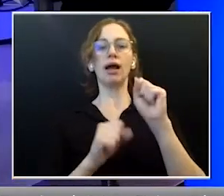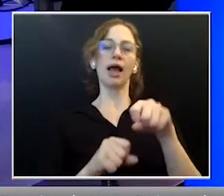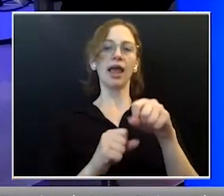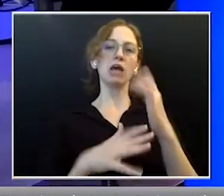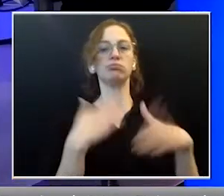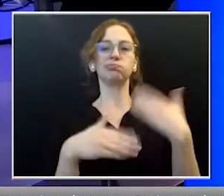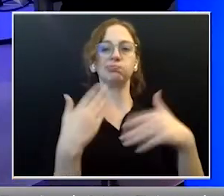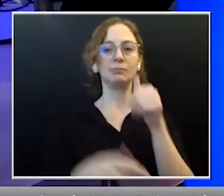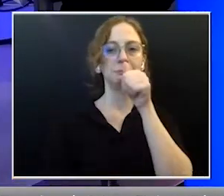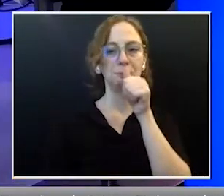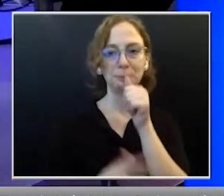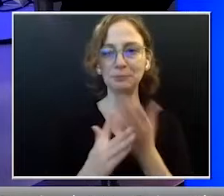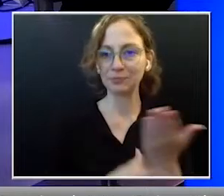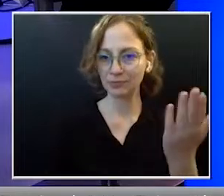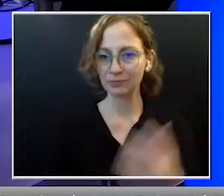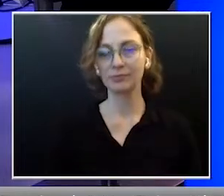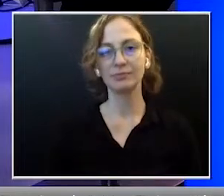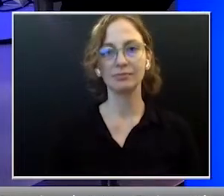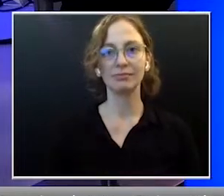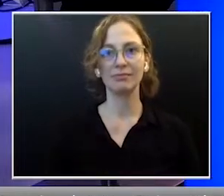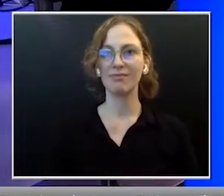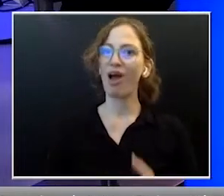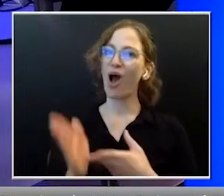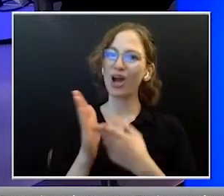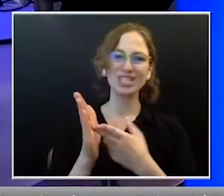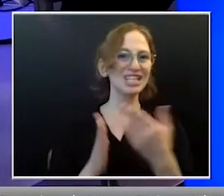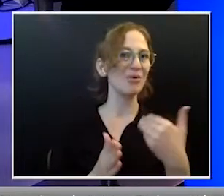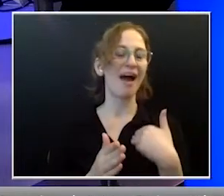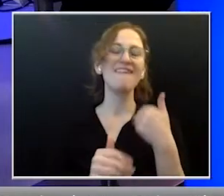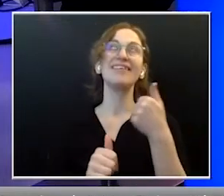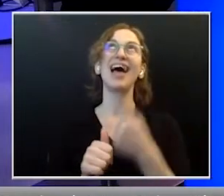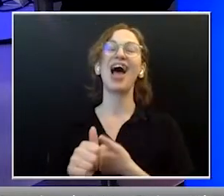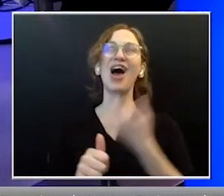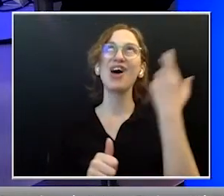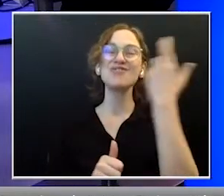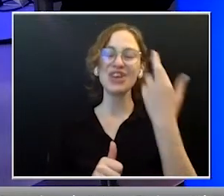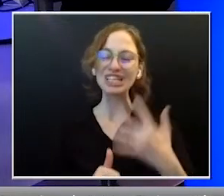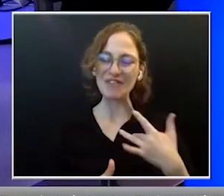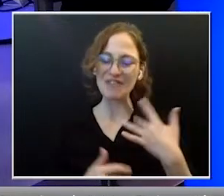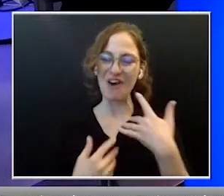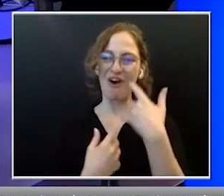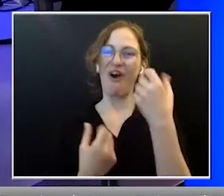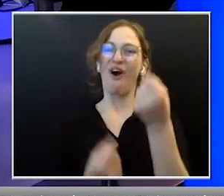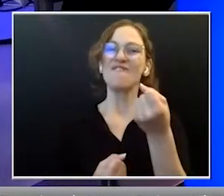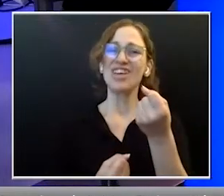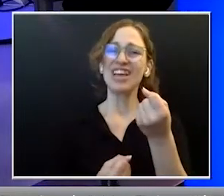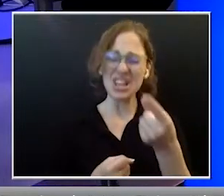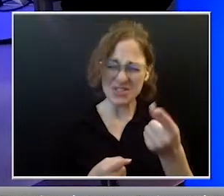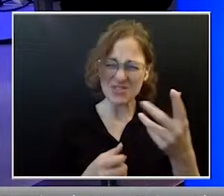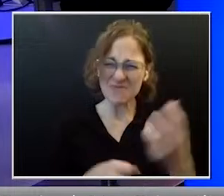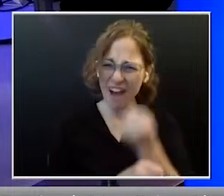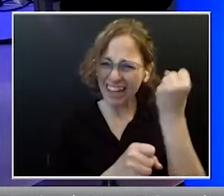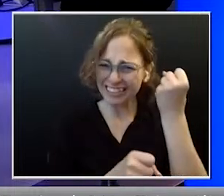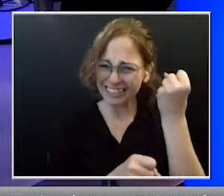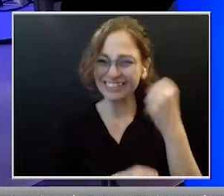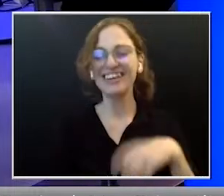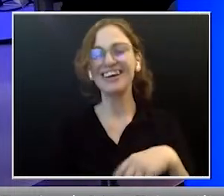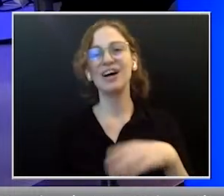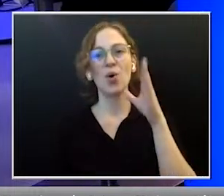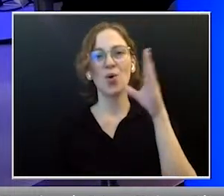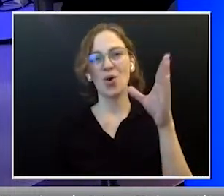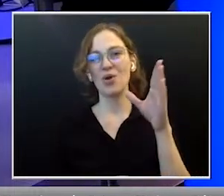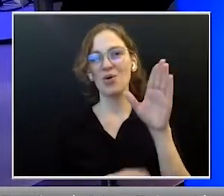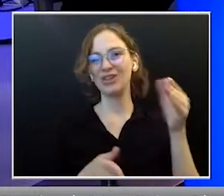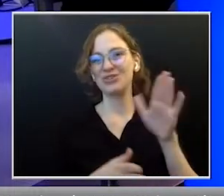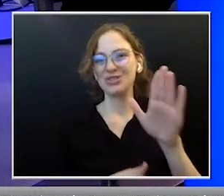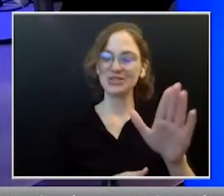you have every reason to feel confident. Yes. You won the competition. We're going to bring in your amazing doctors in a minute, Dr.